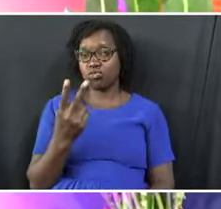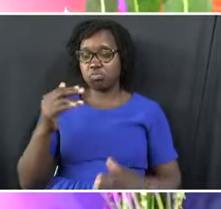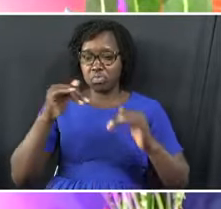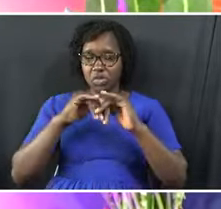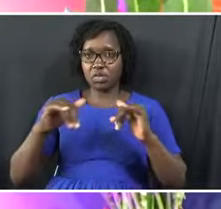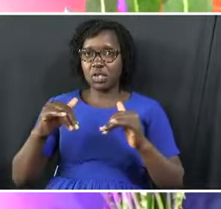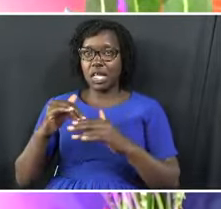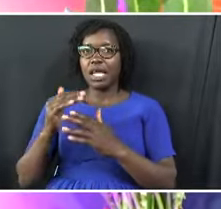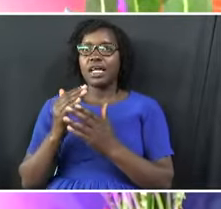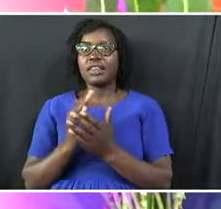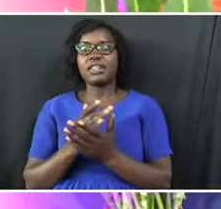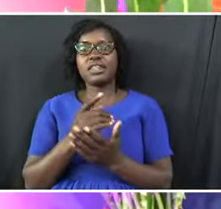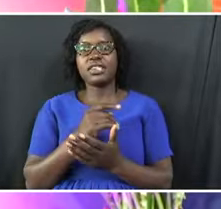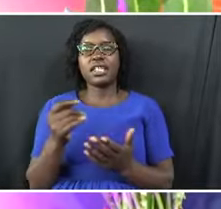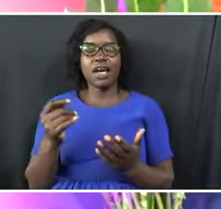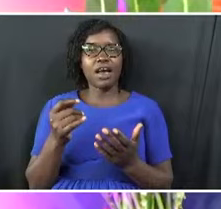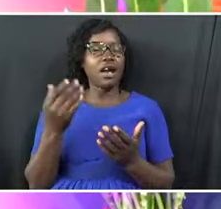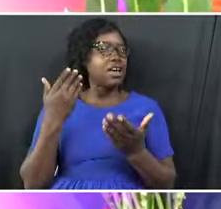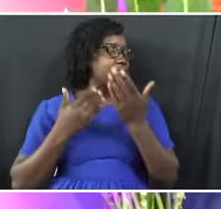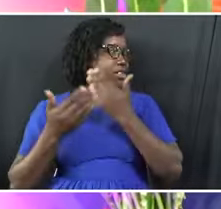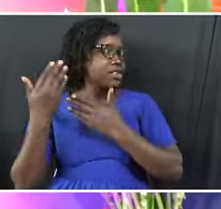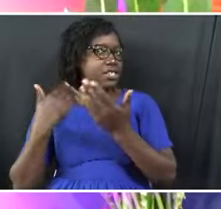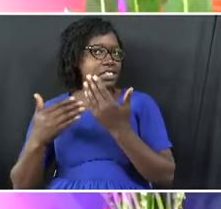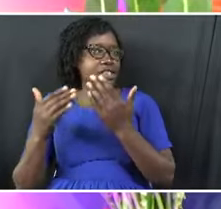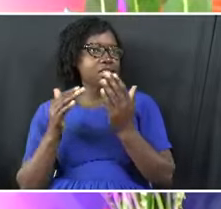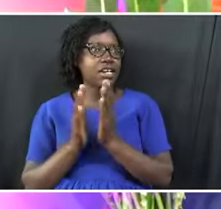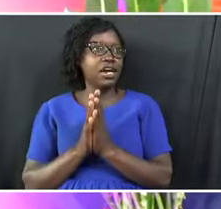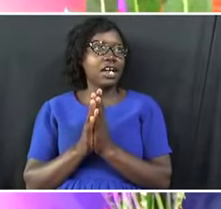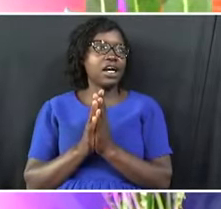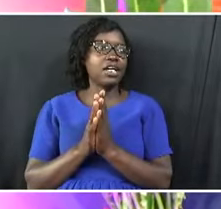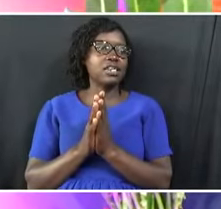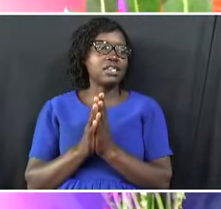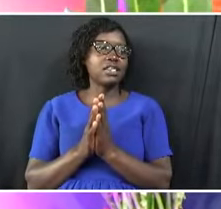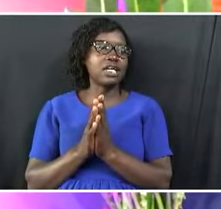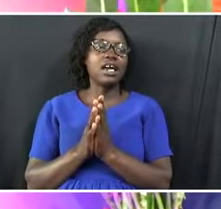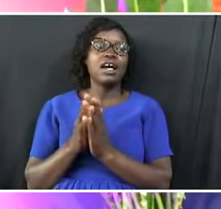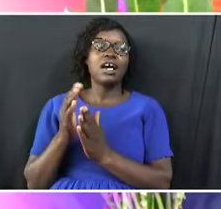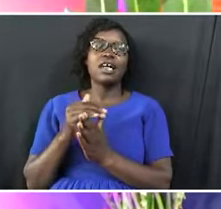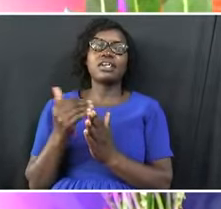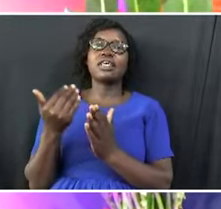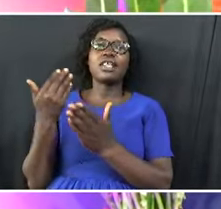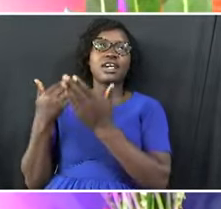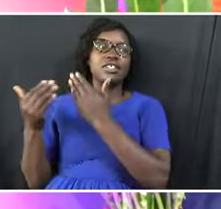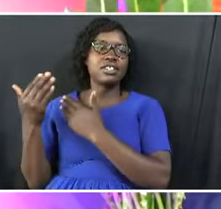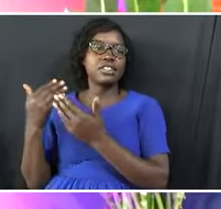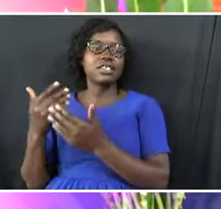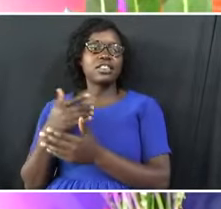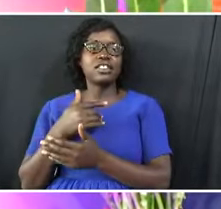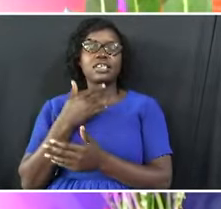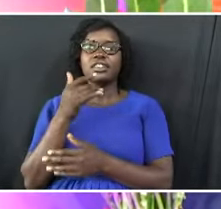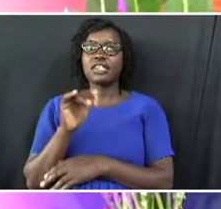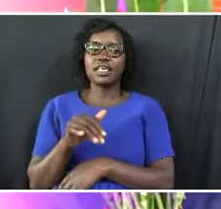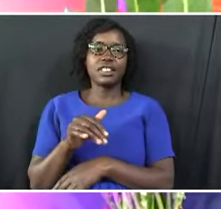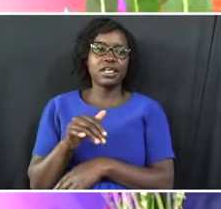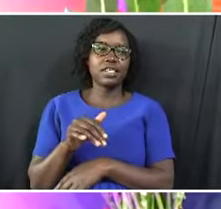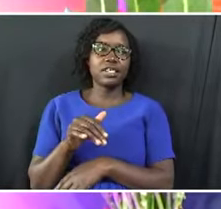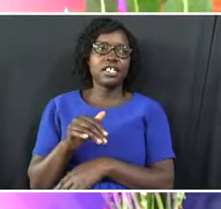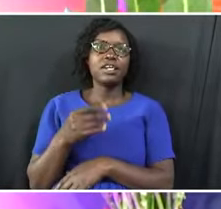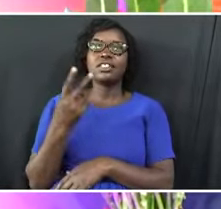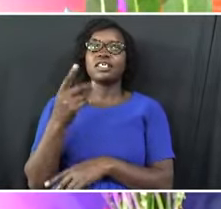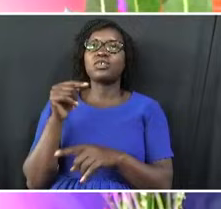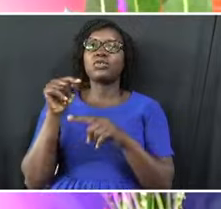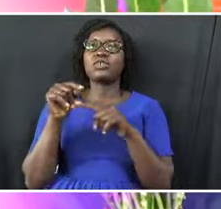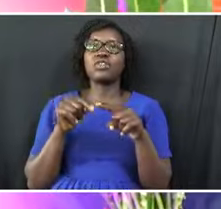the patriarchal history and the primitive history. That is to say, the two